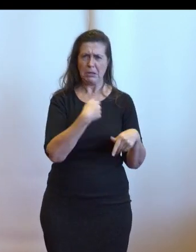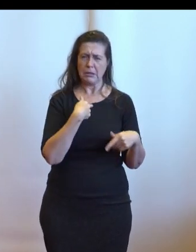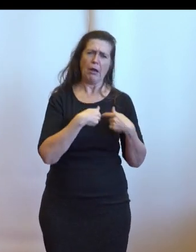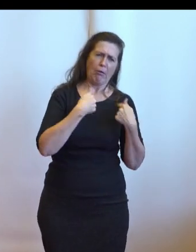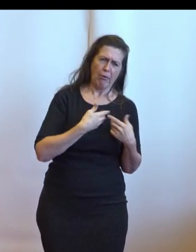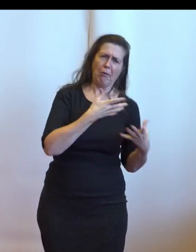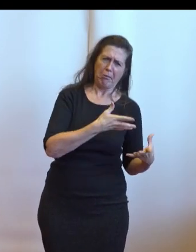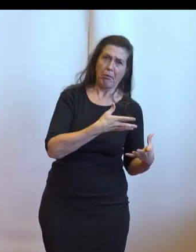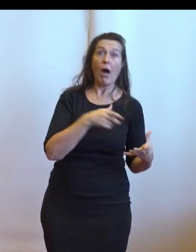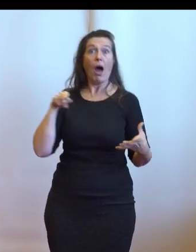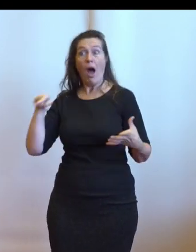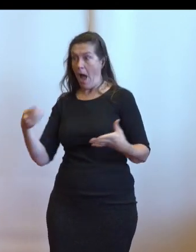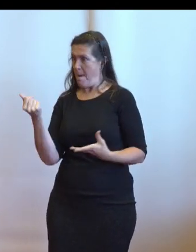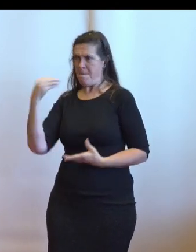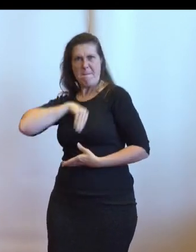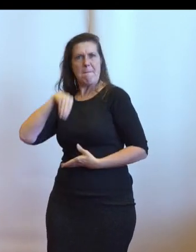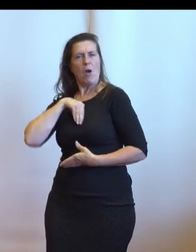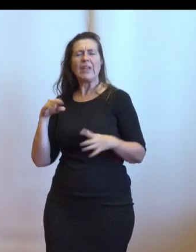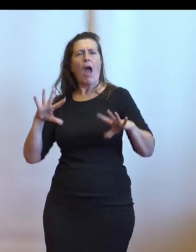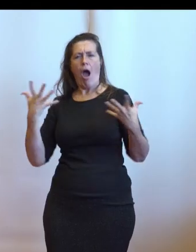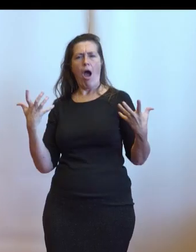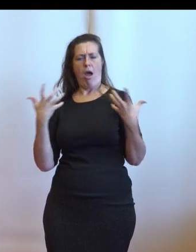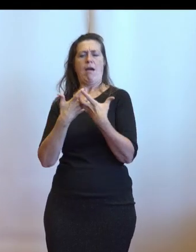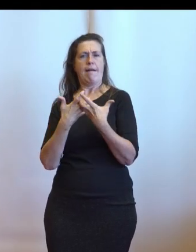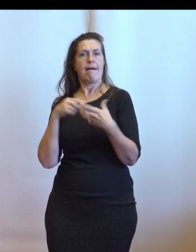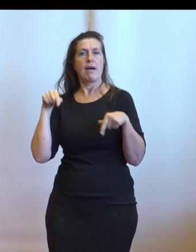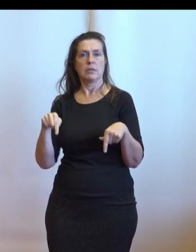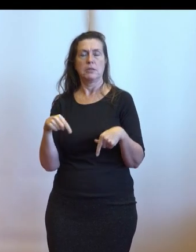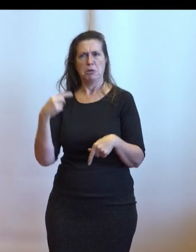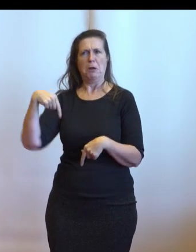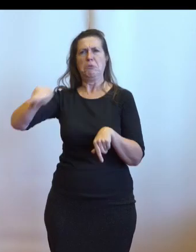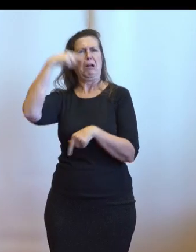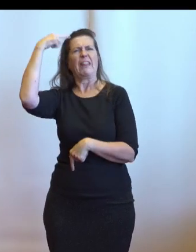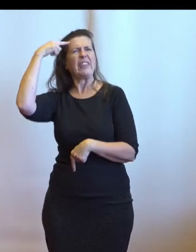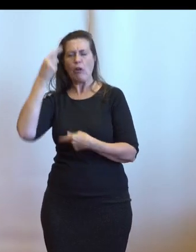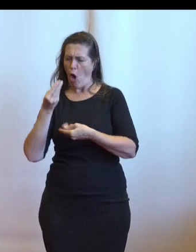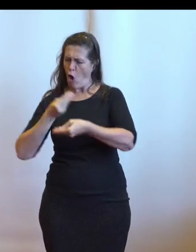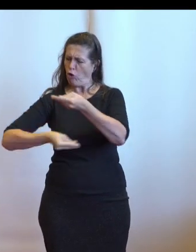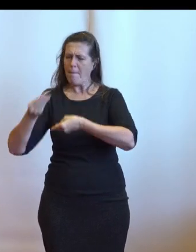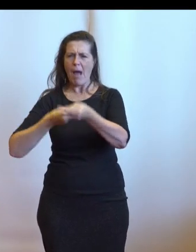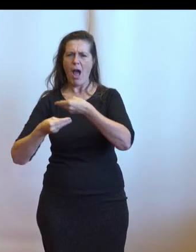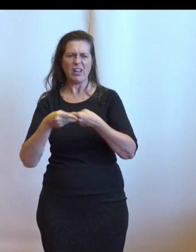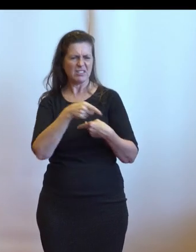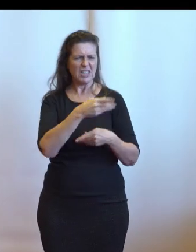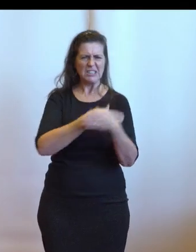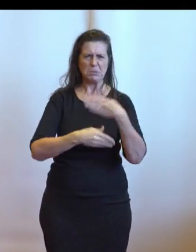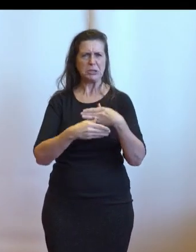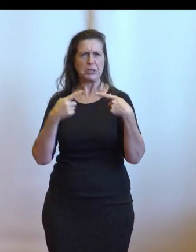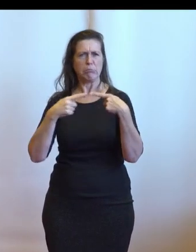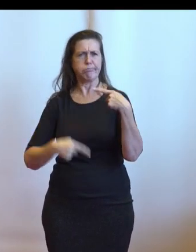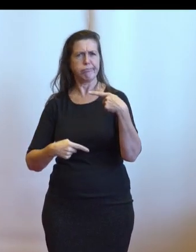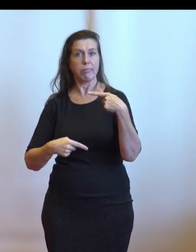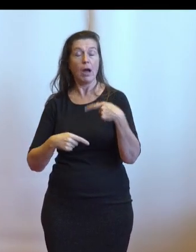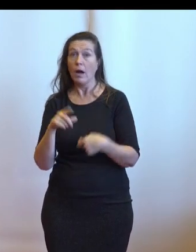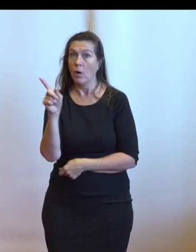societal benefits that we also want to see, because sometimes it doesn't make commercial sense to do things. But accessibility isn't one of those things. Accessibility